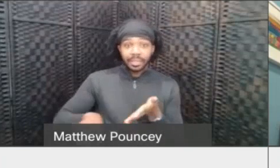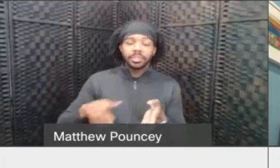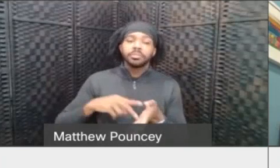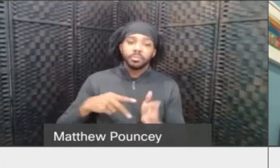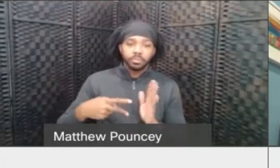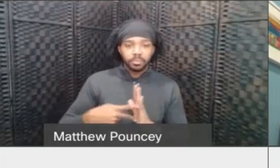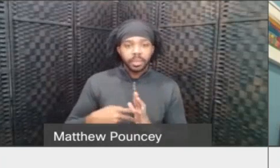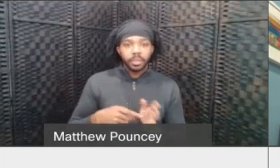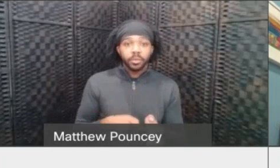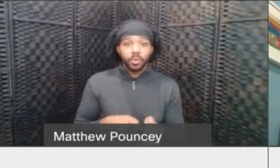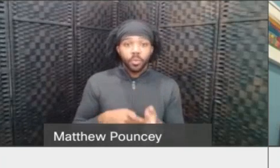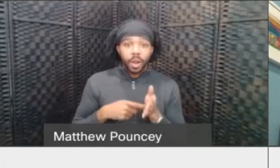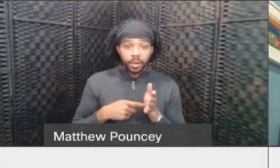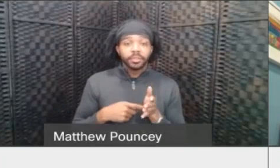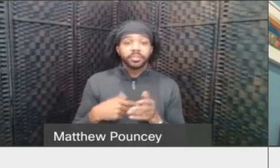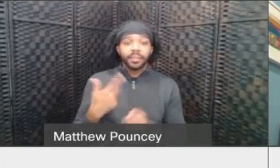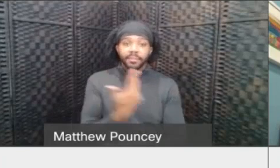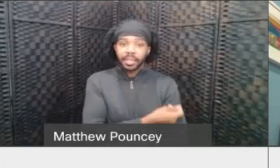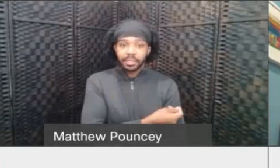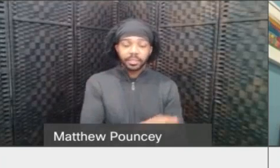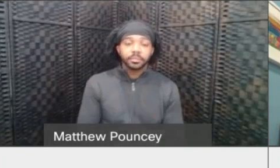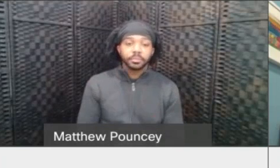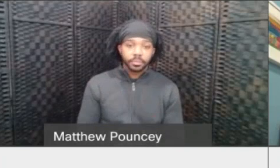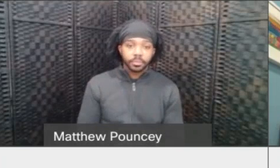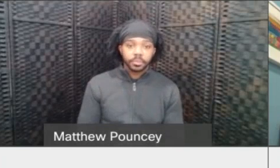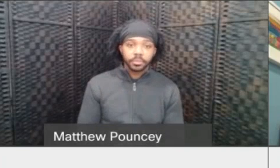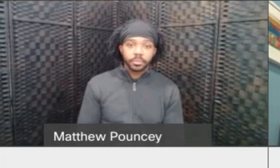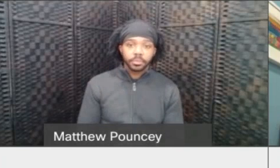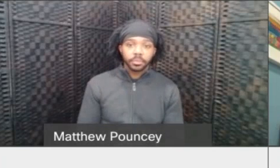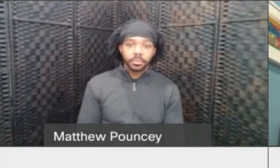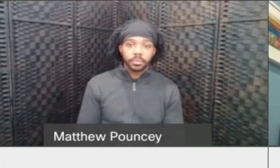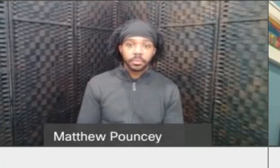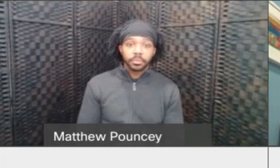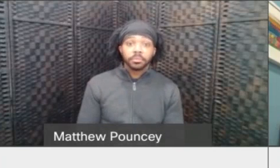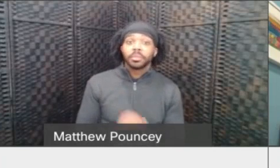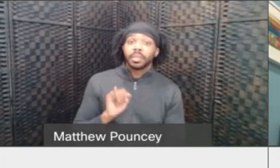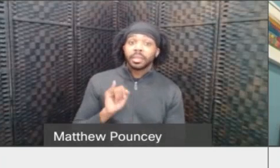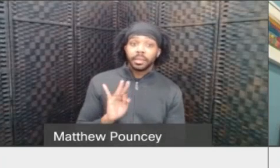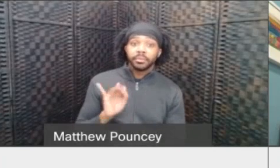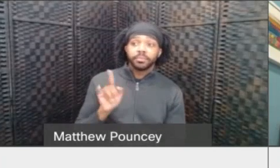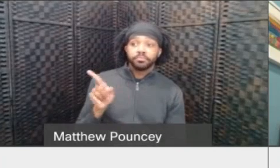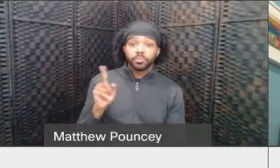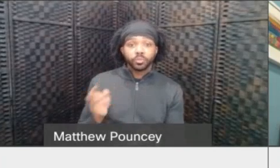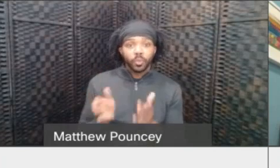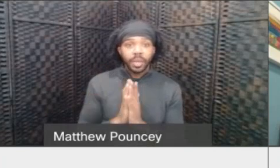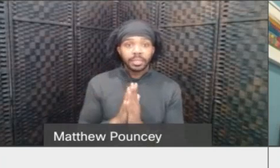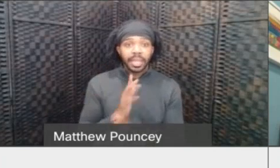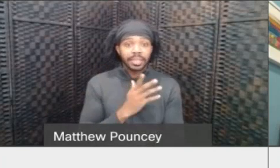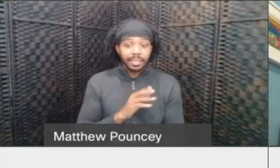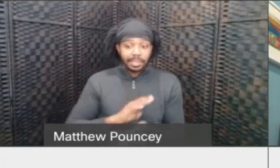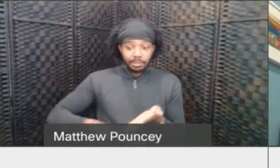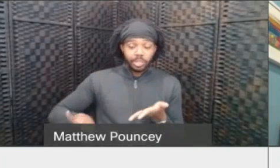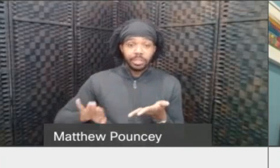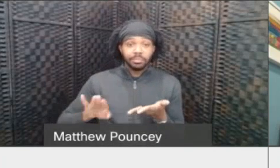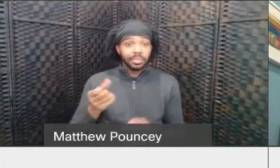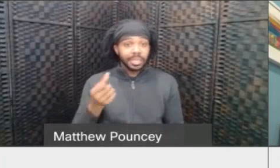required to be vaccinated. So if they've requested the exemption and it's been denied, the only other option